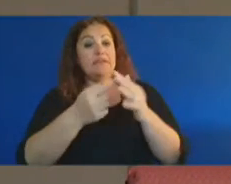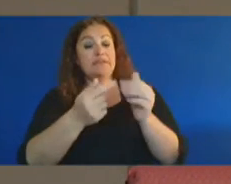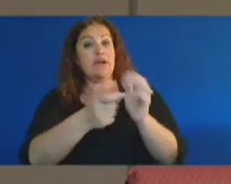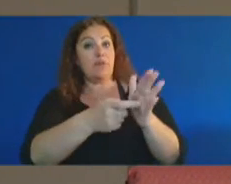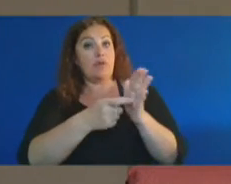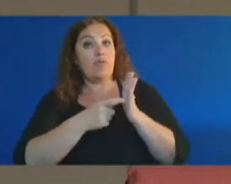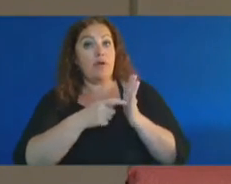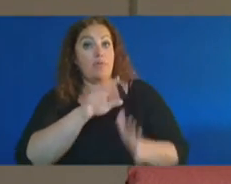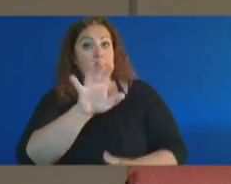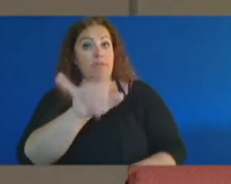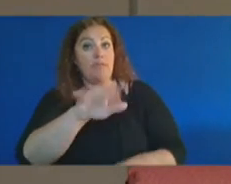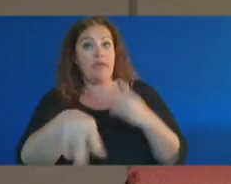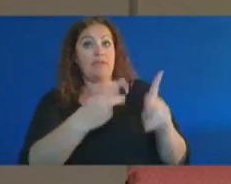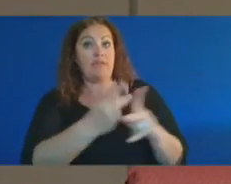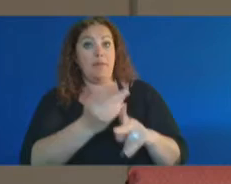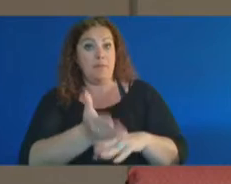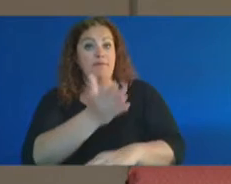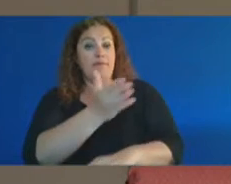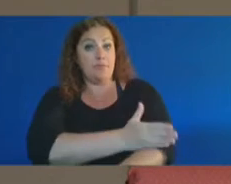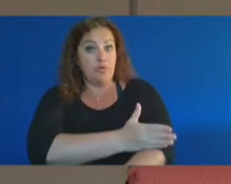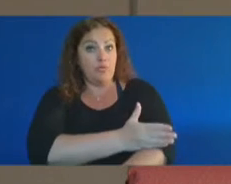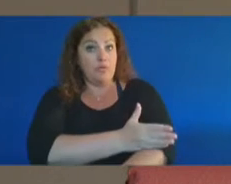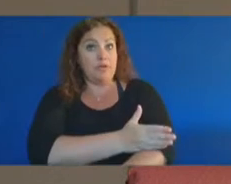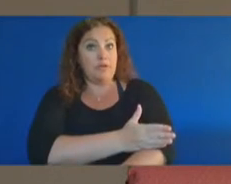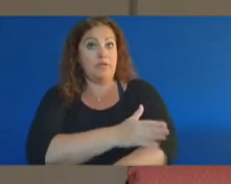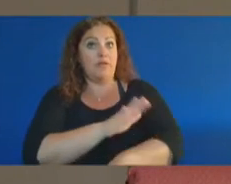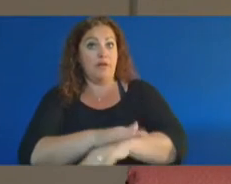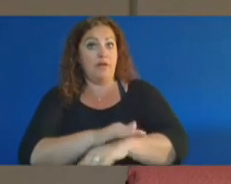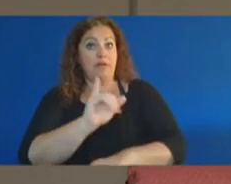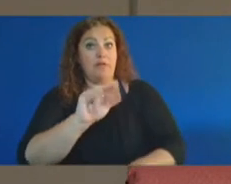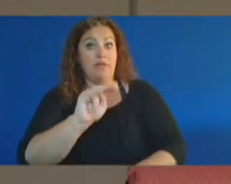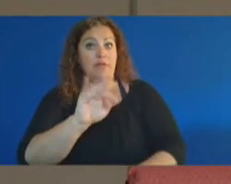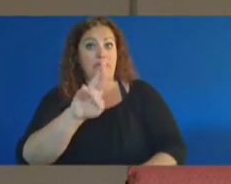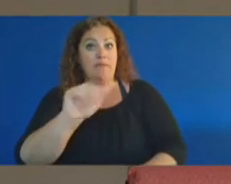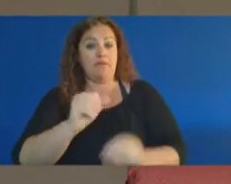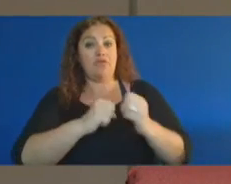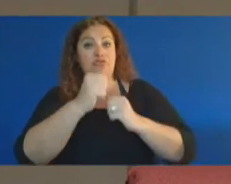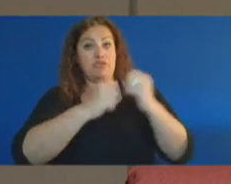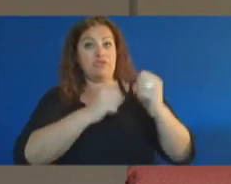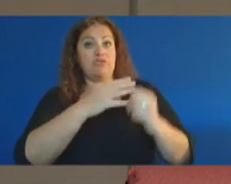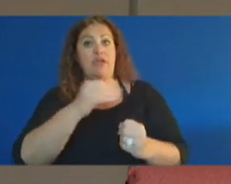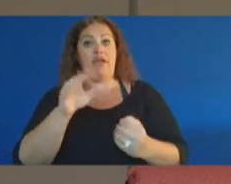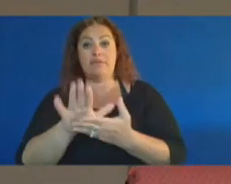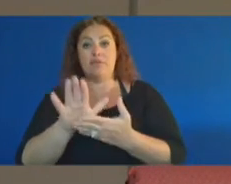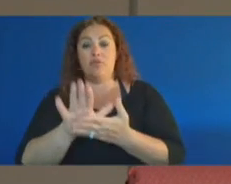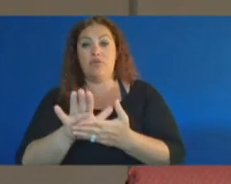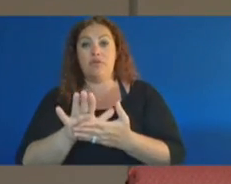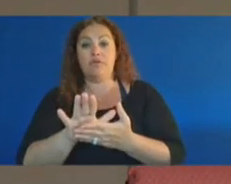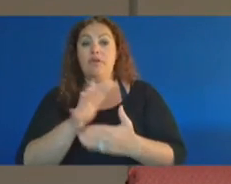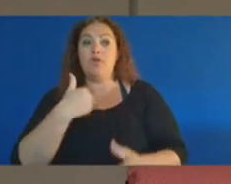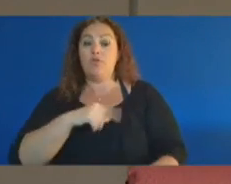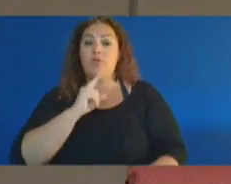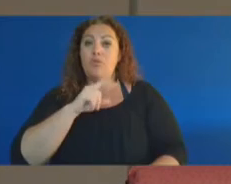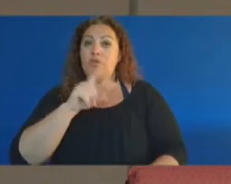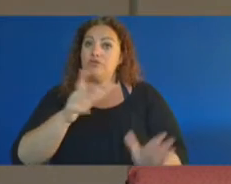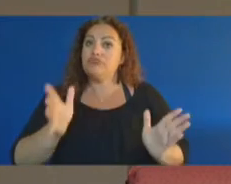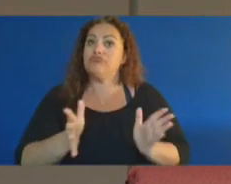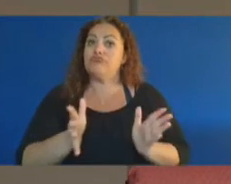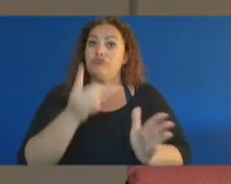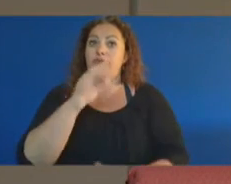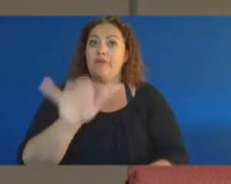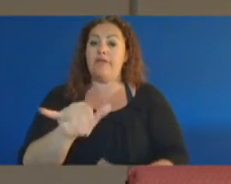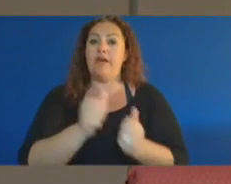type of improvement um on our infrastructure and our schools and we should just really really push for that in